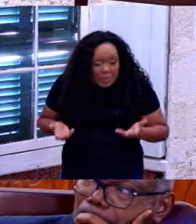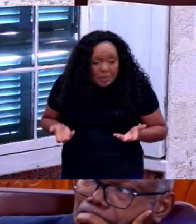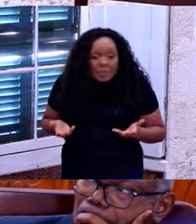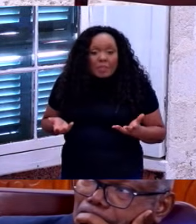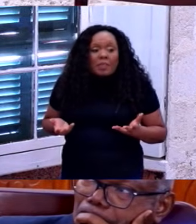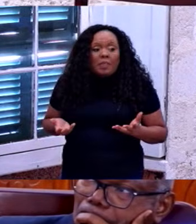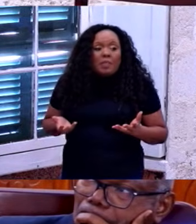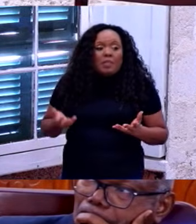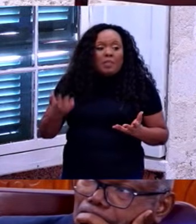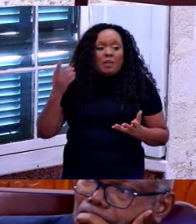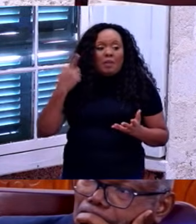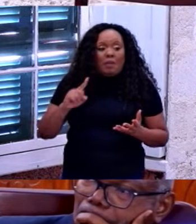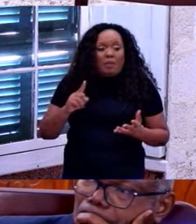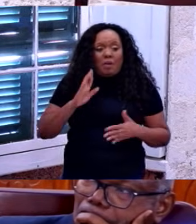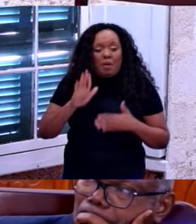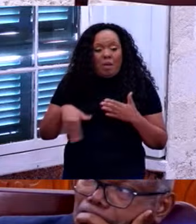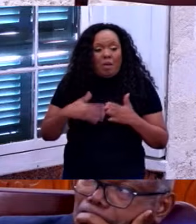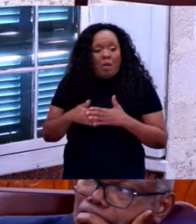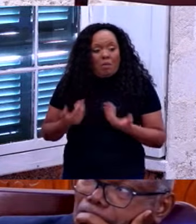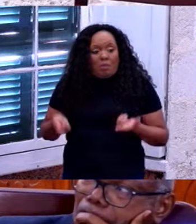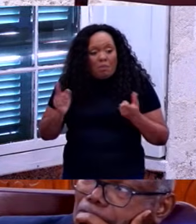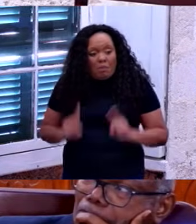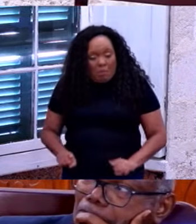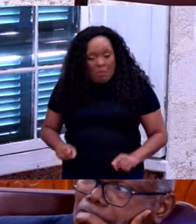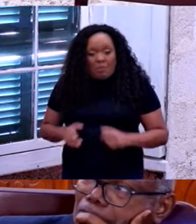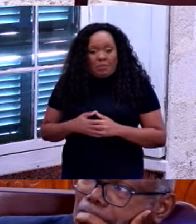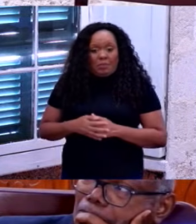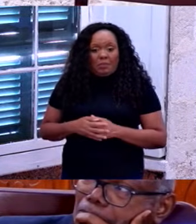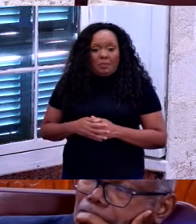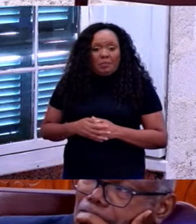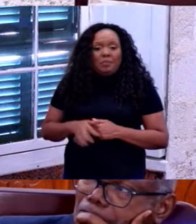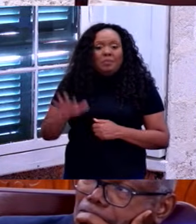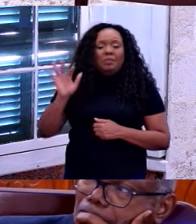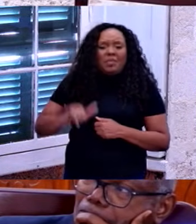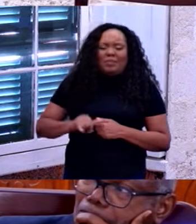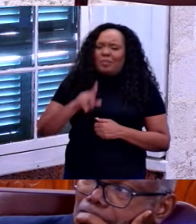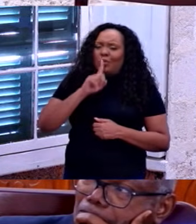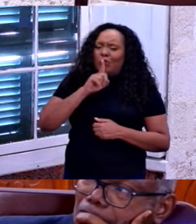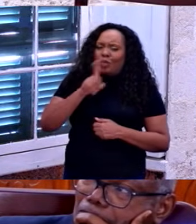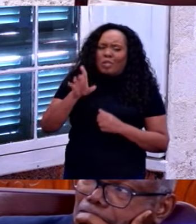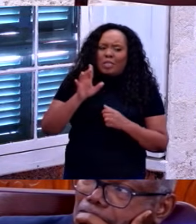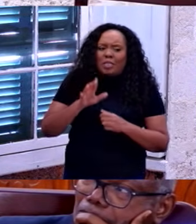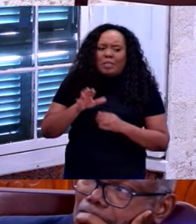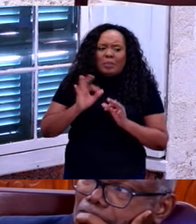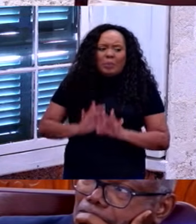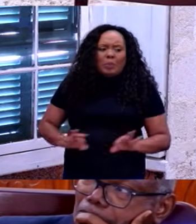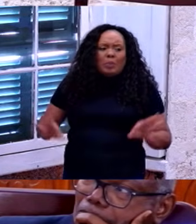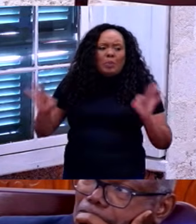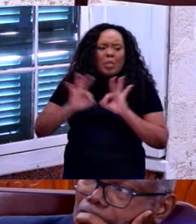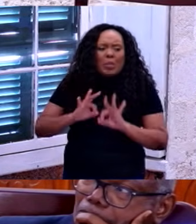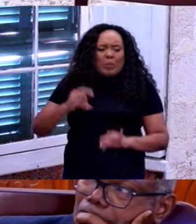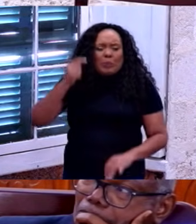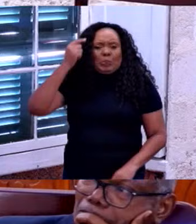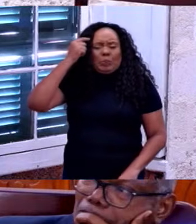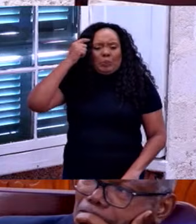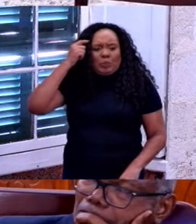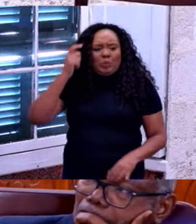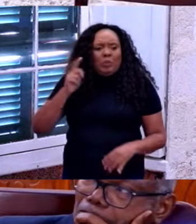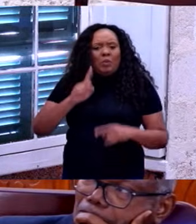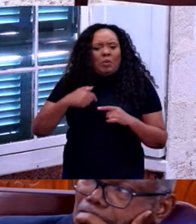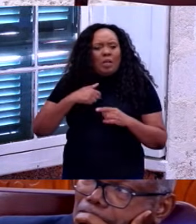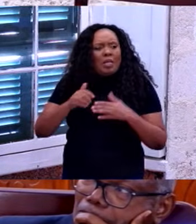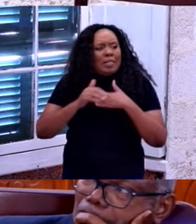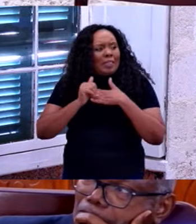matters that had to be voted on and so on. And that was in the forefront of my mind when I led